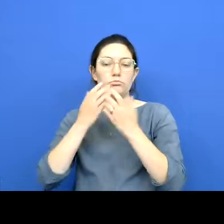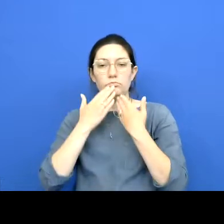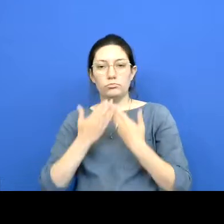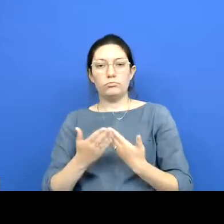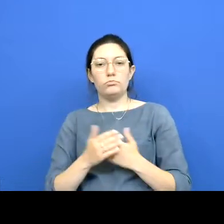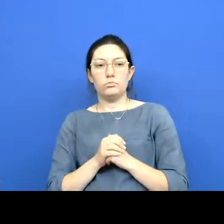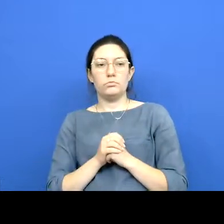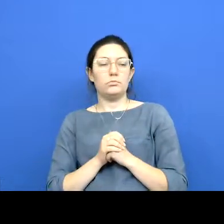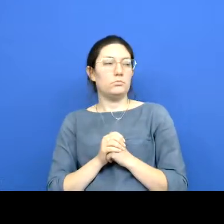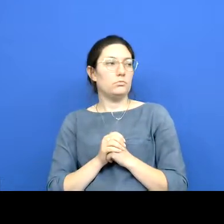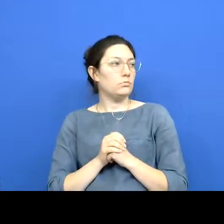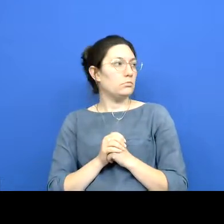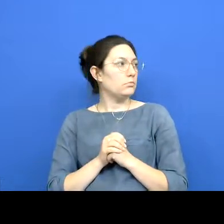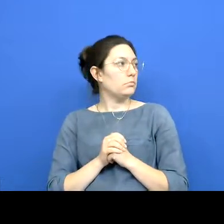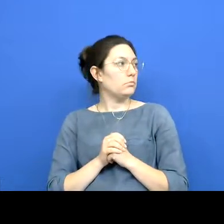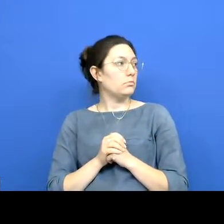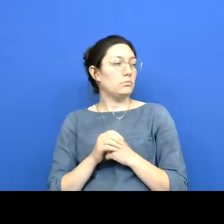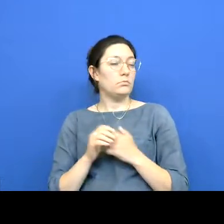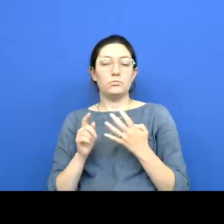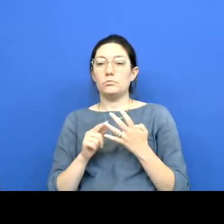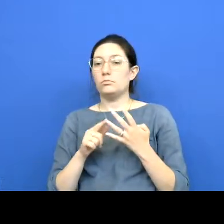generosity. Comments?